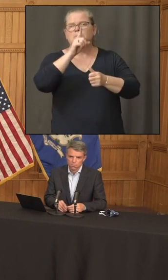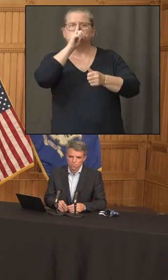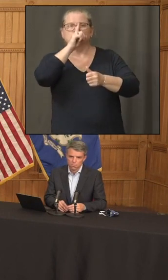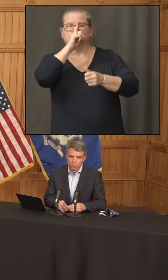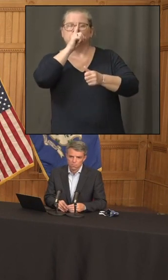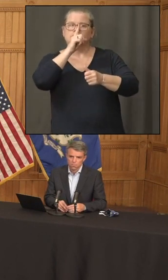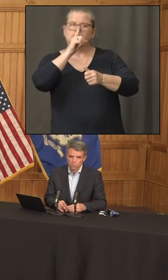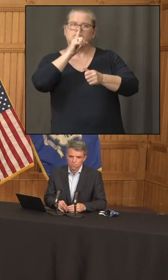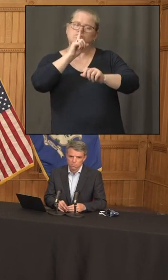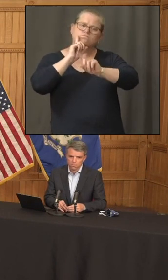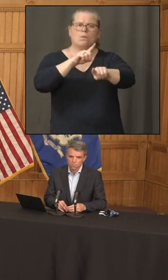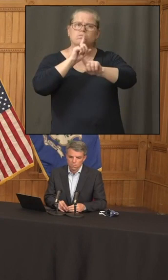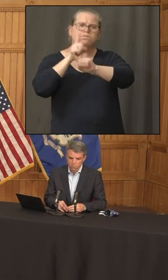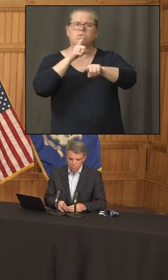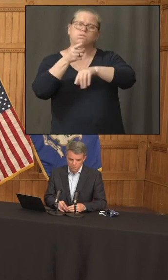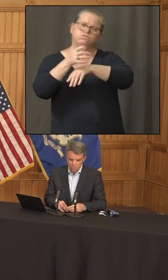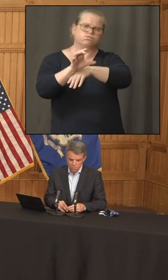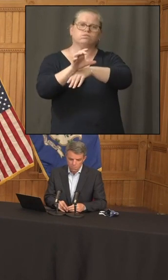bar today.